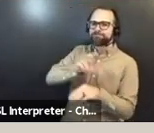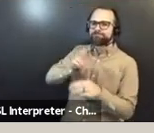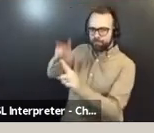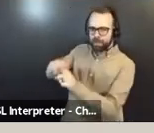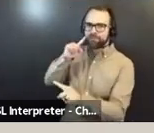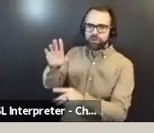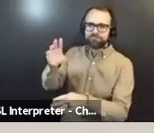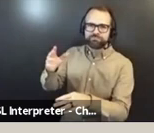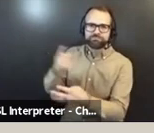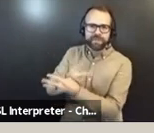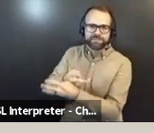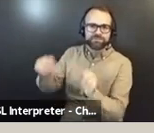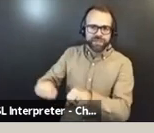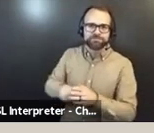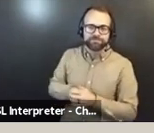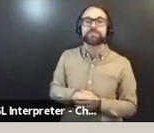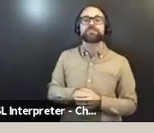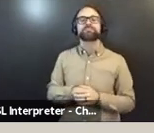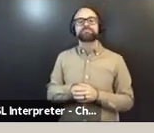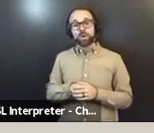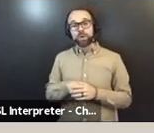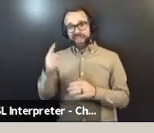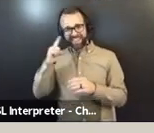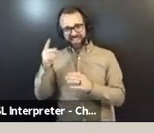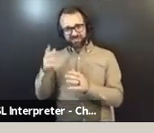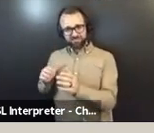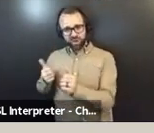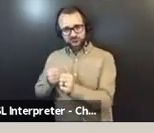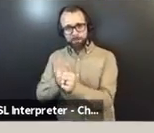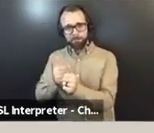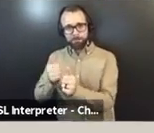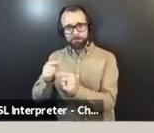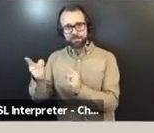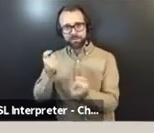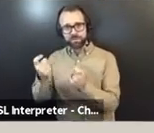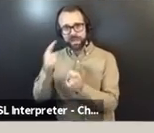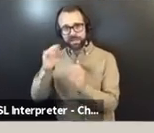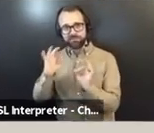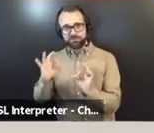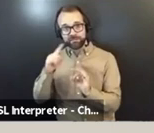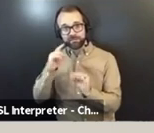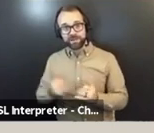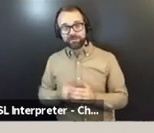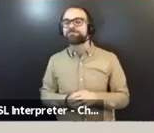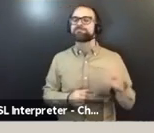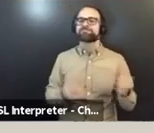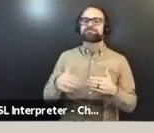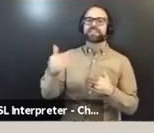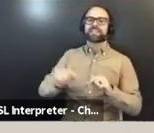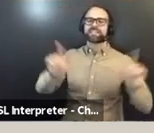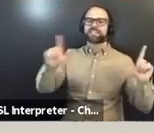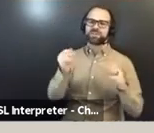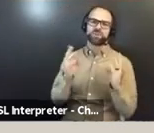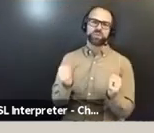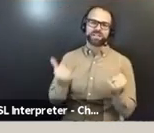I think we're caught up for now, unless anyone has any questions. Outstanding. I think we're okay for now. All right, the next slide is going to be pretty quick